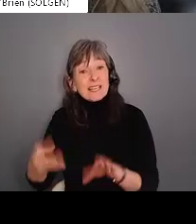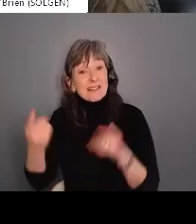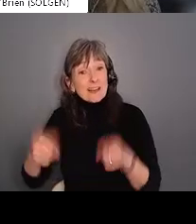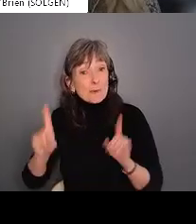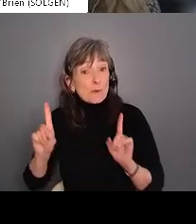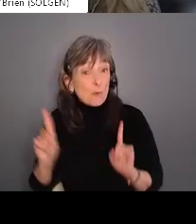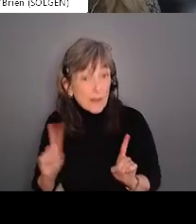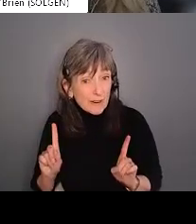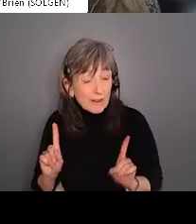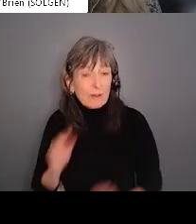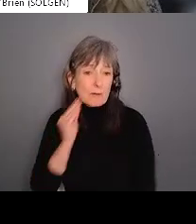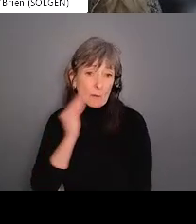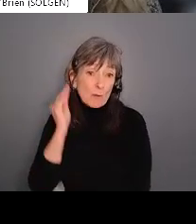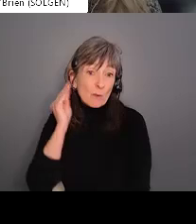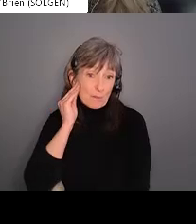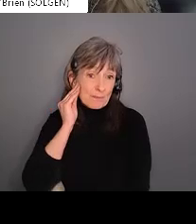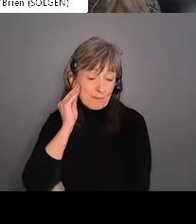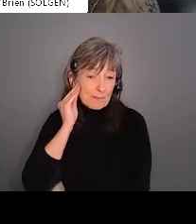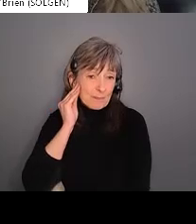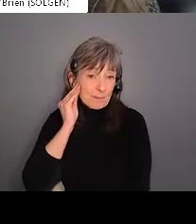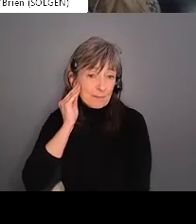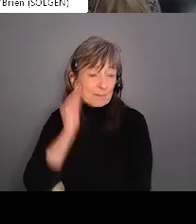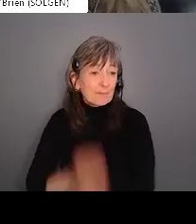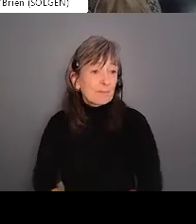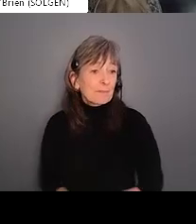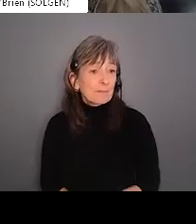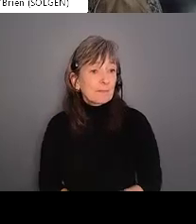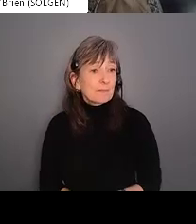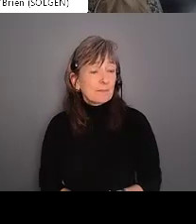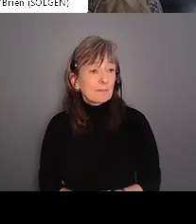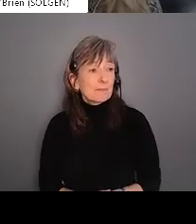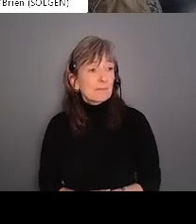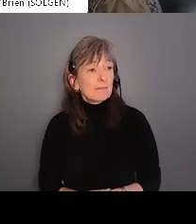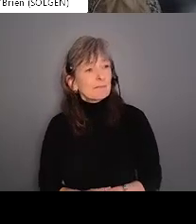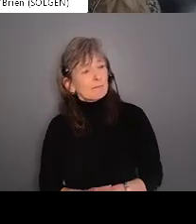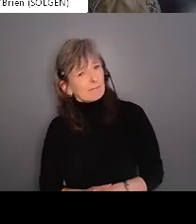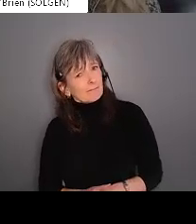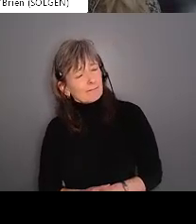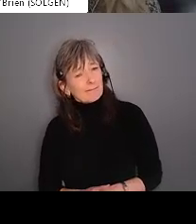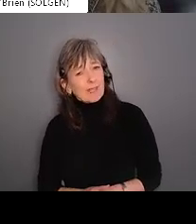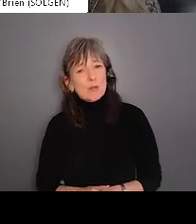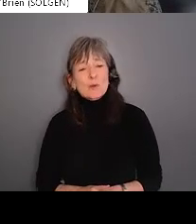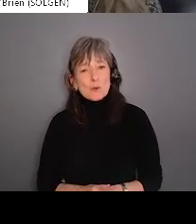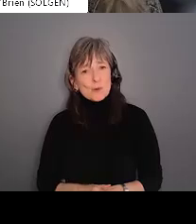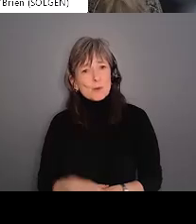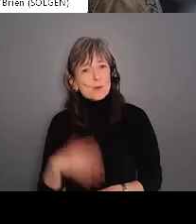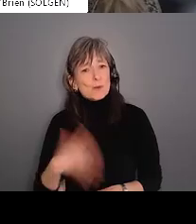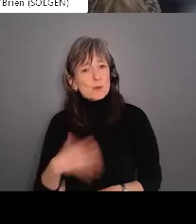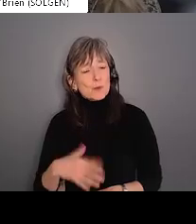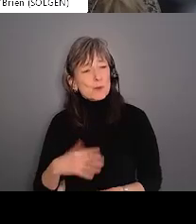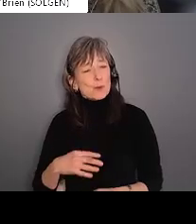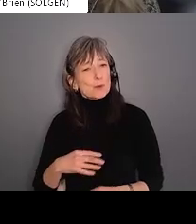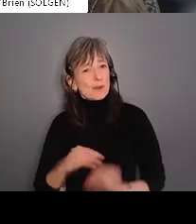home on their own property and residence. And I think that just shines a light on kind of the